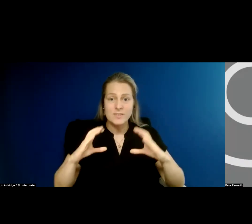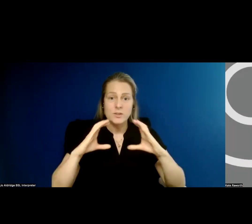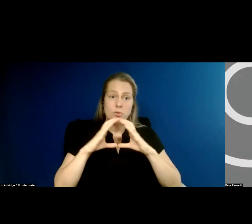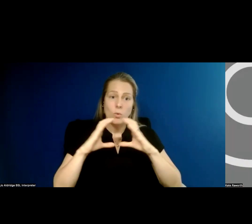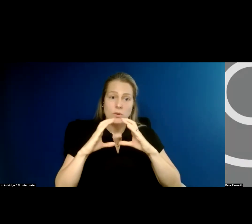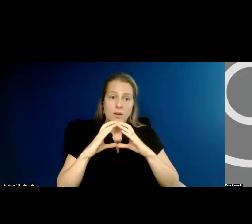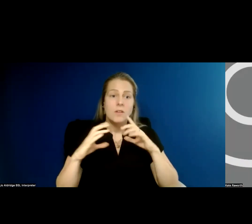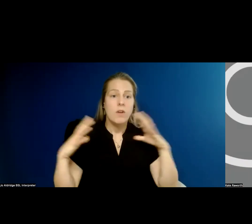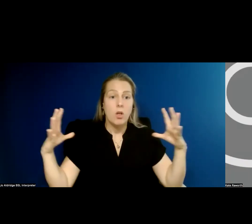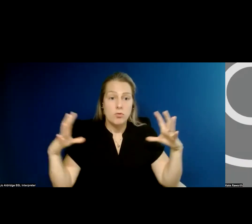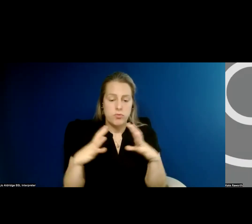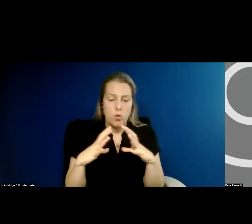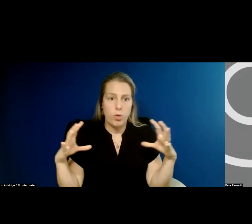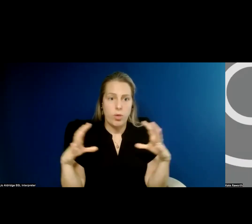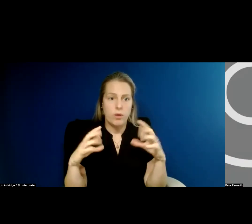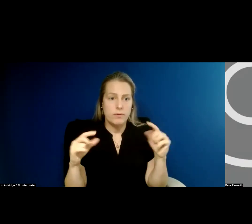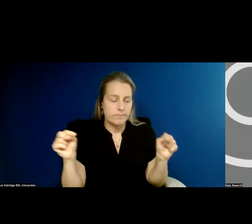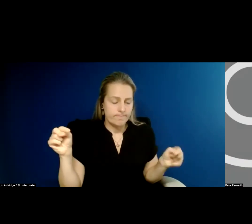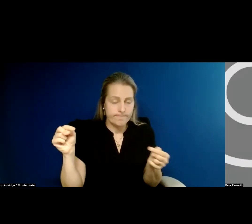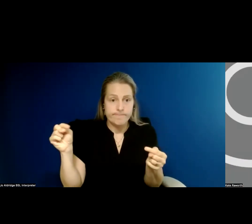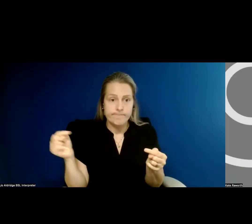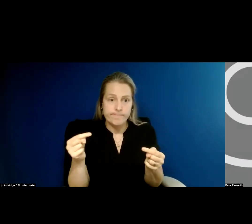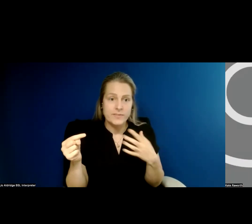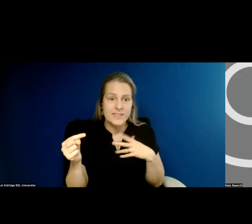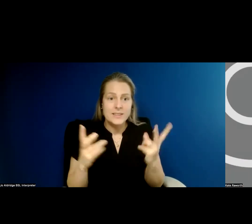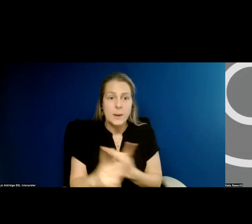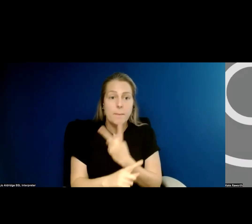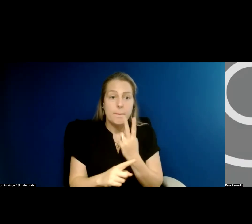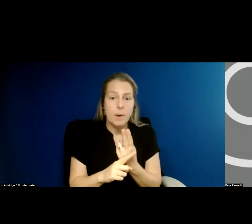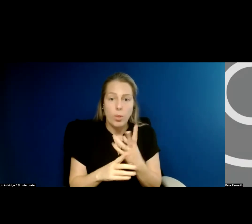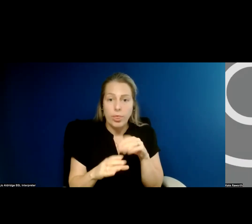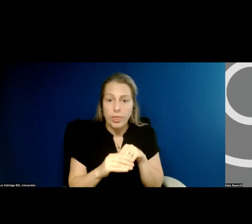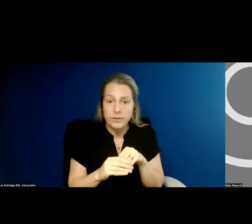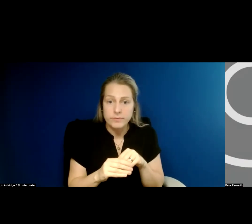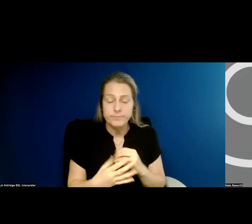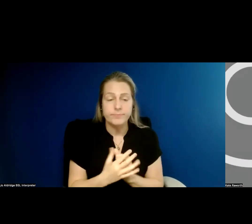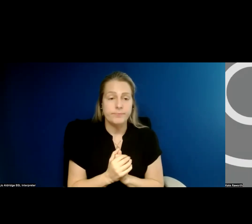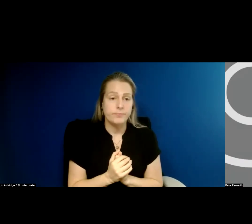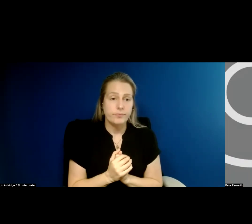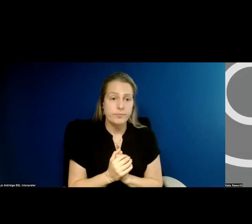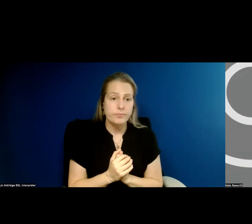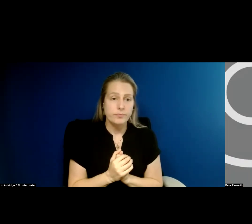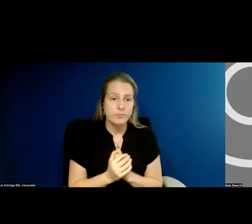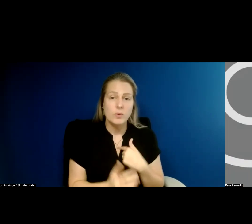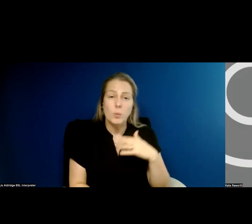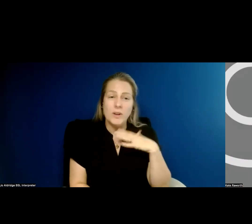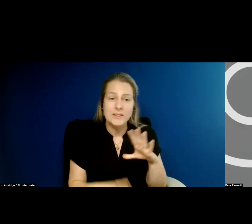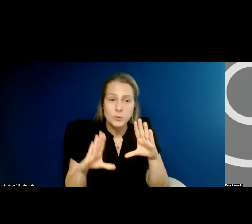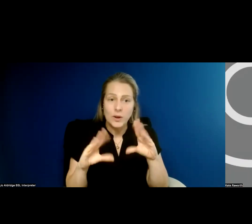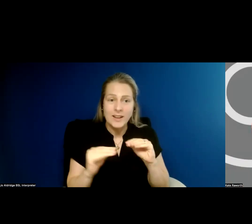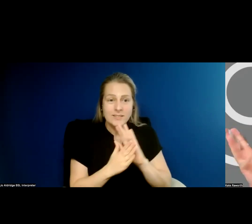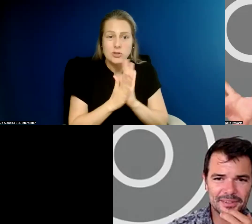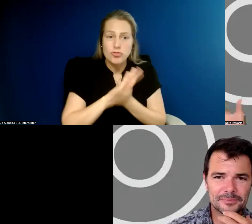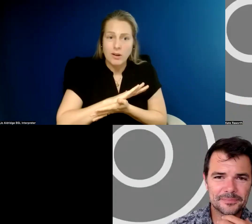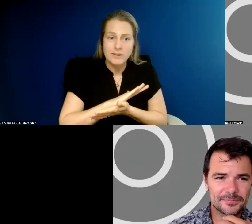with a growing economy, and therefore we need to end our structural dependence on endless growth. So I hope that clarifies that question. But